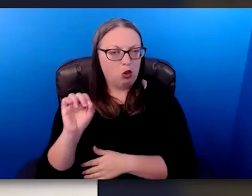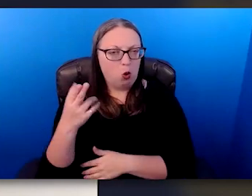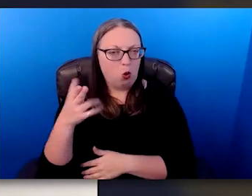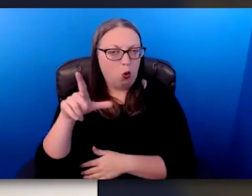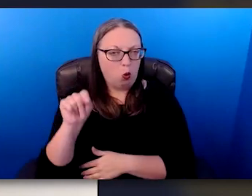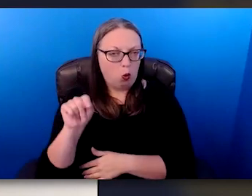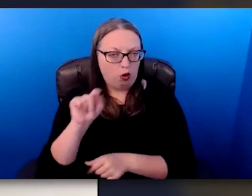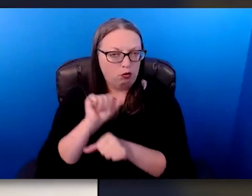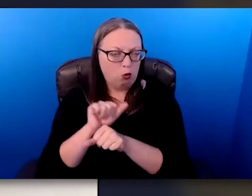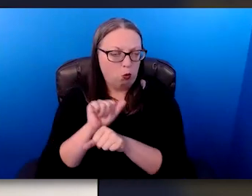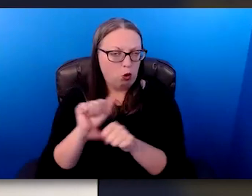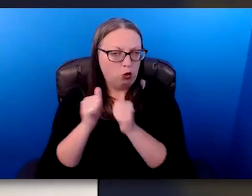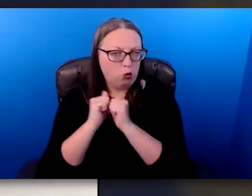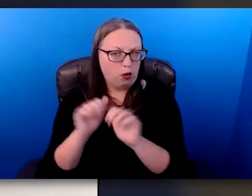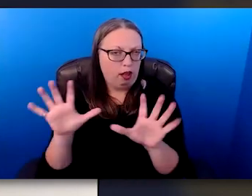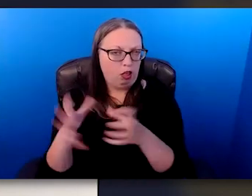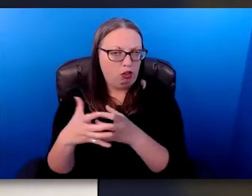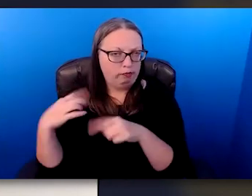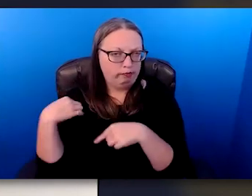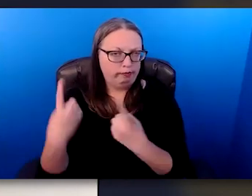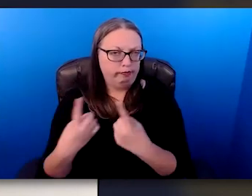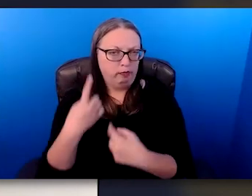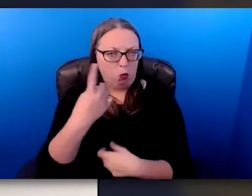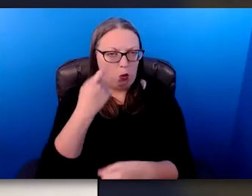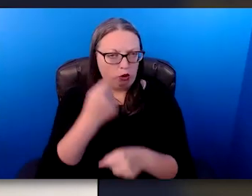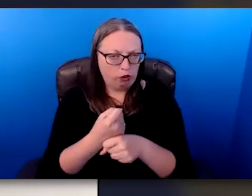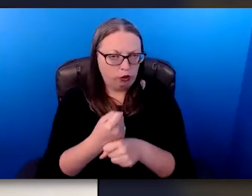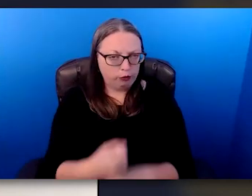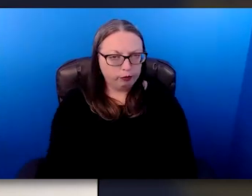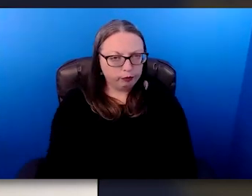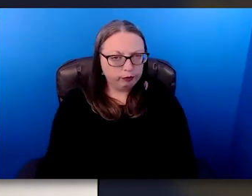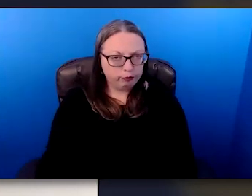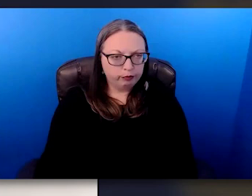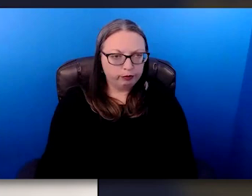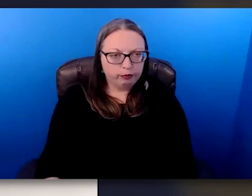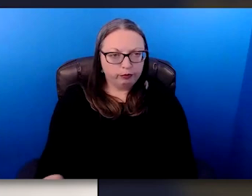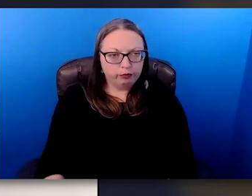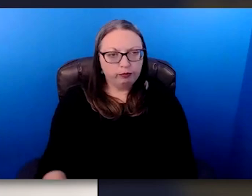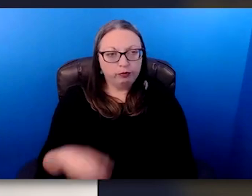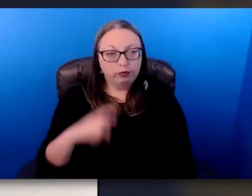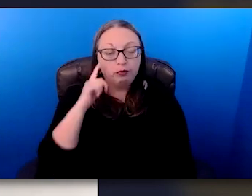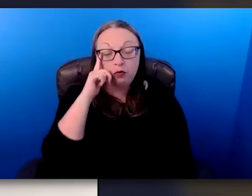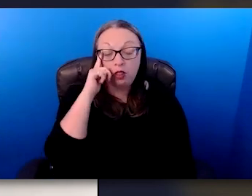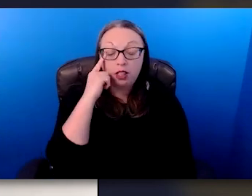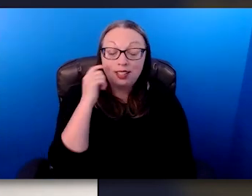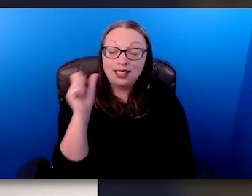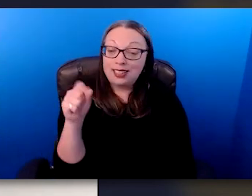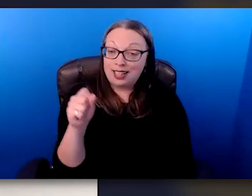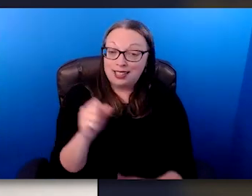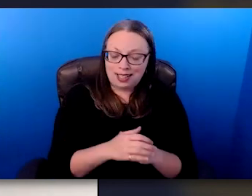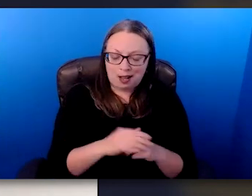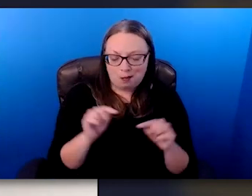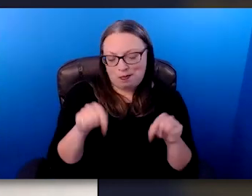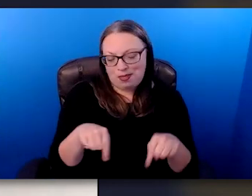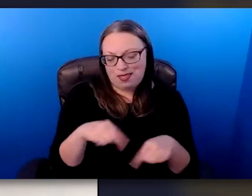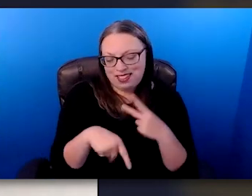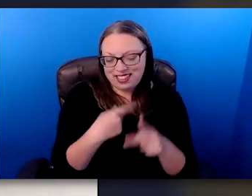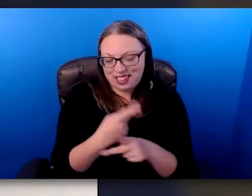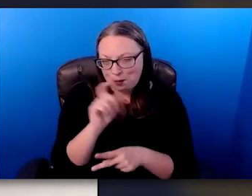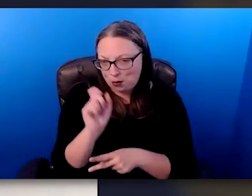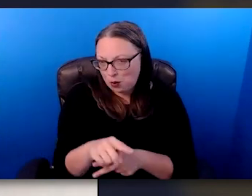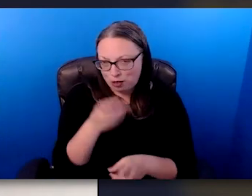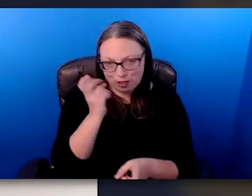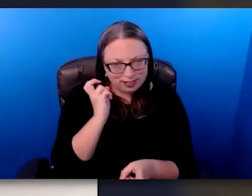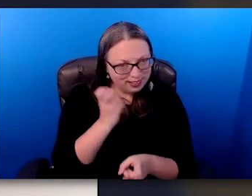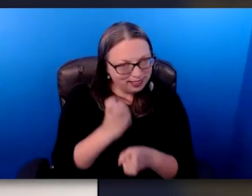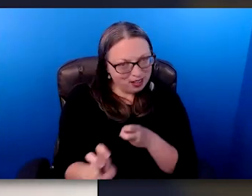worked together for the last year. Chloe? Yes, I share. This kind of question is hard because I know so much